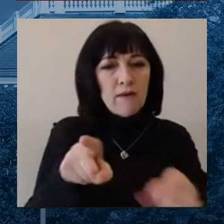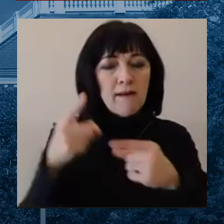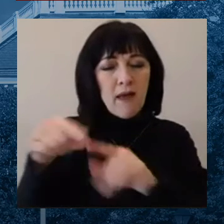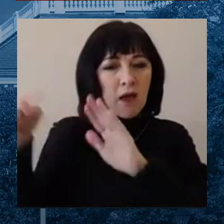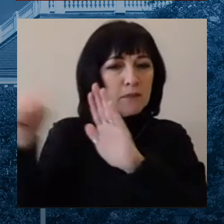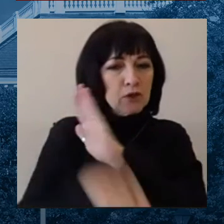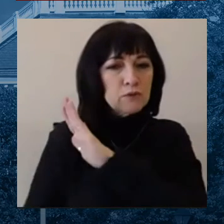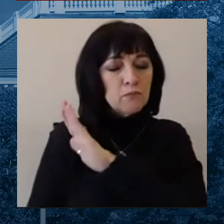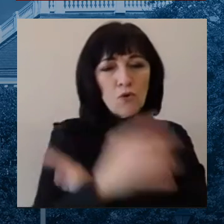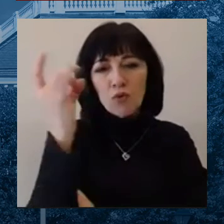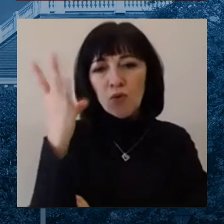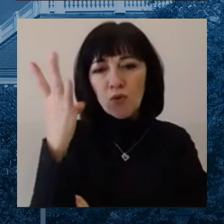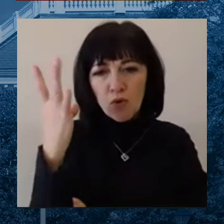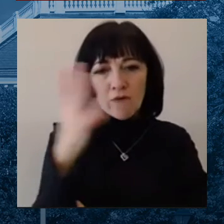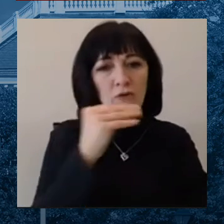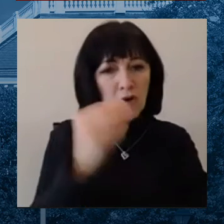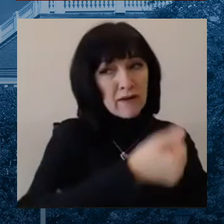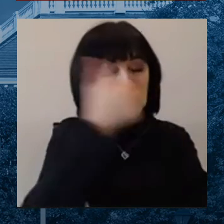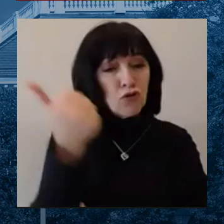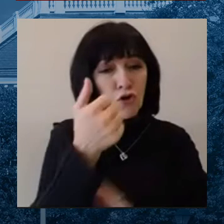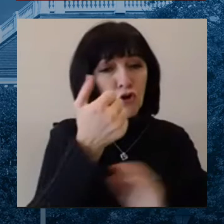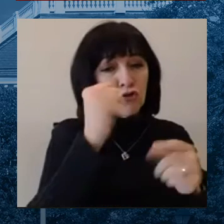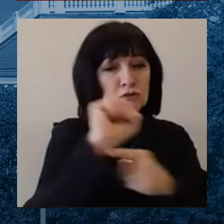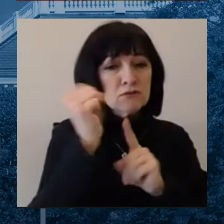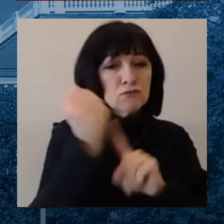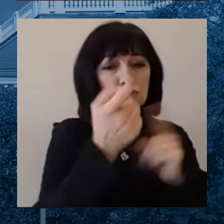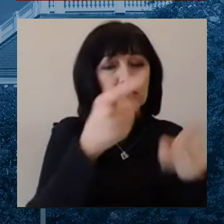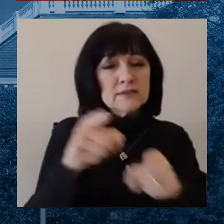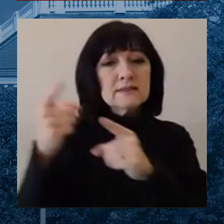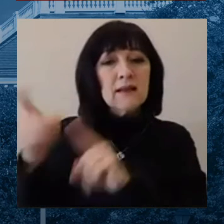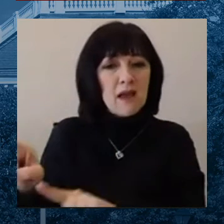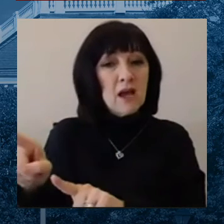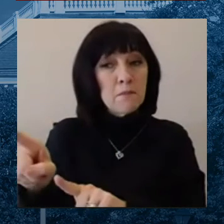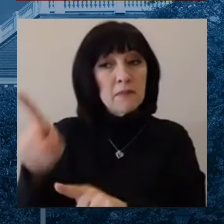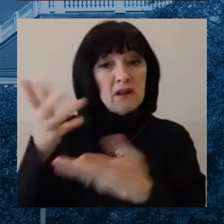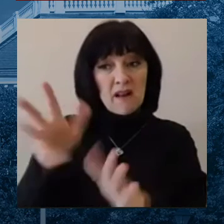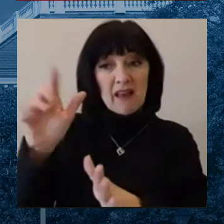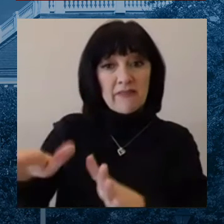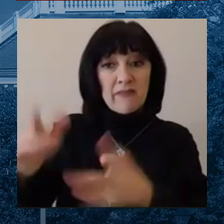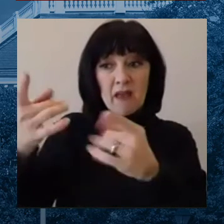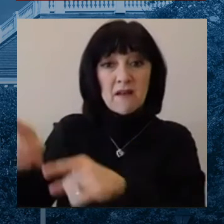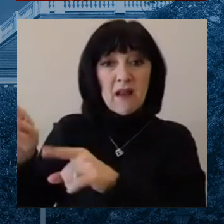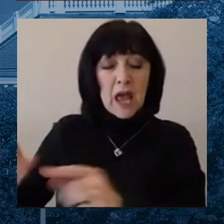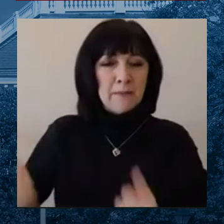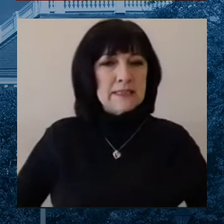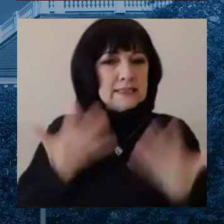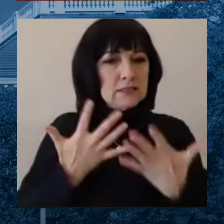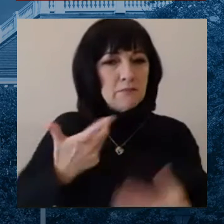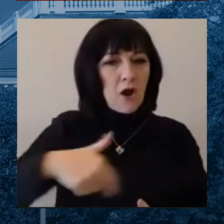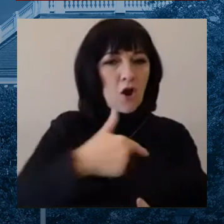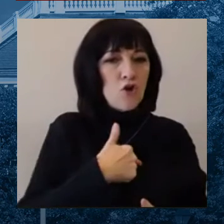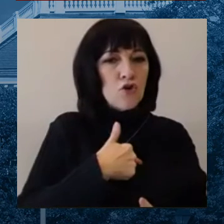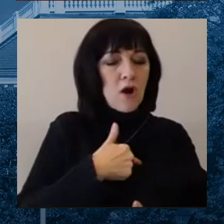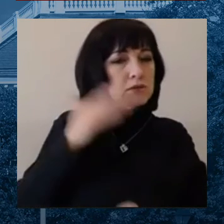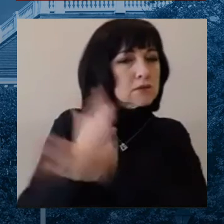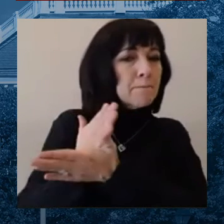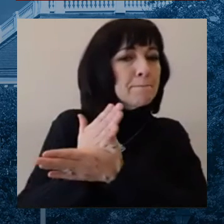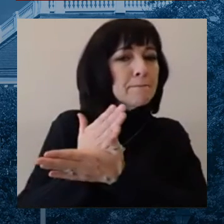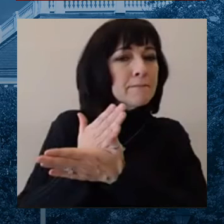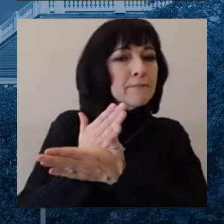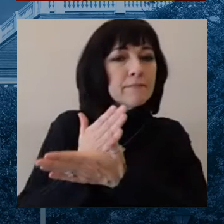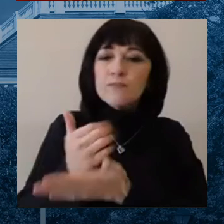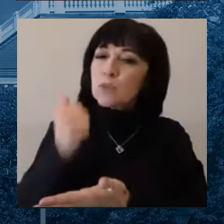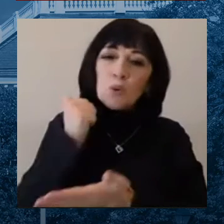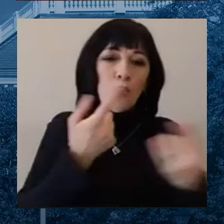circumstances as inspiration to turn ugly history into